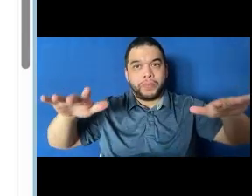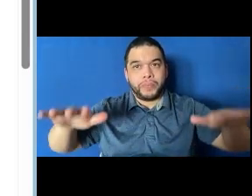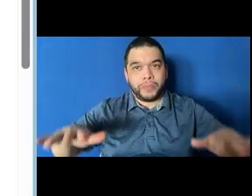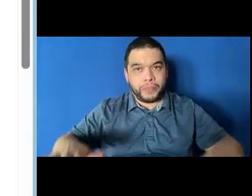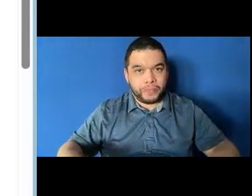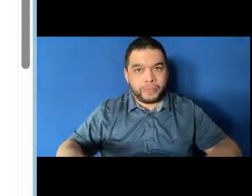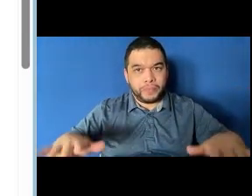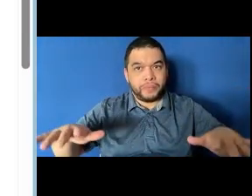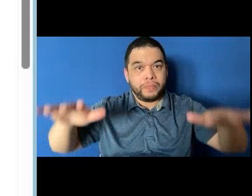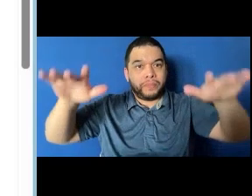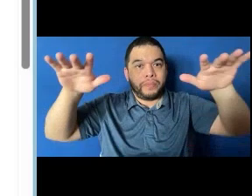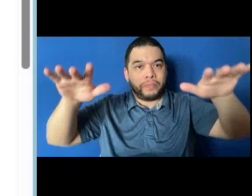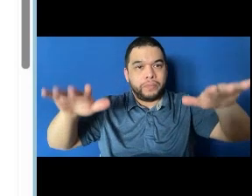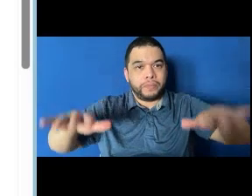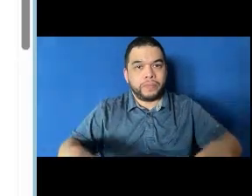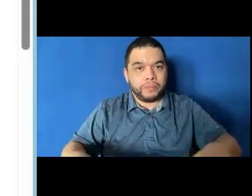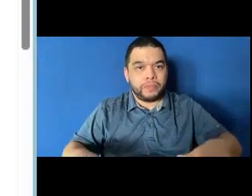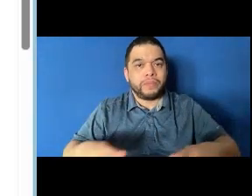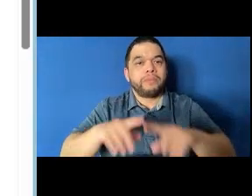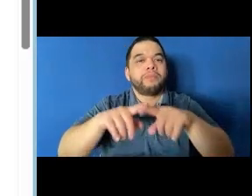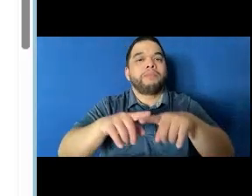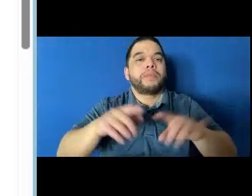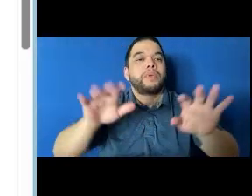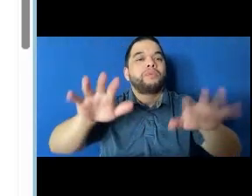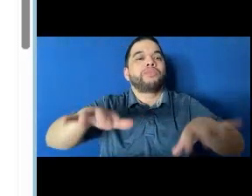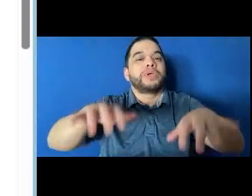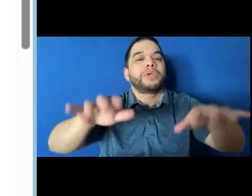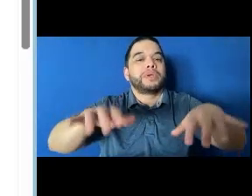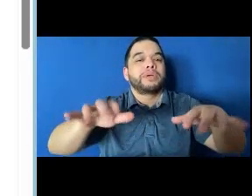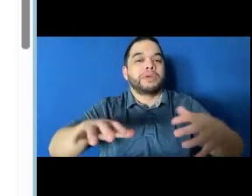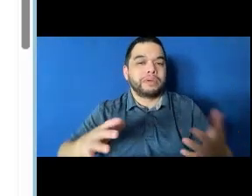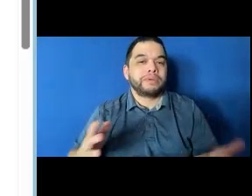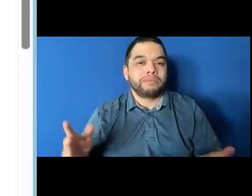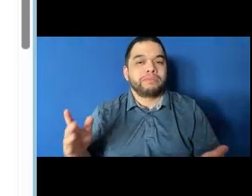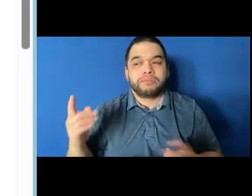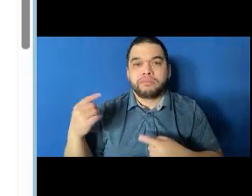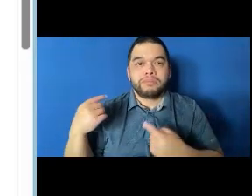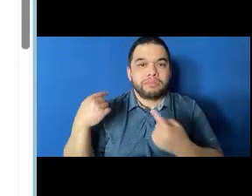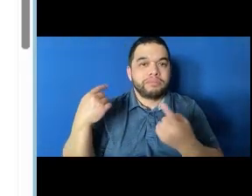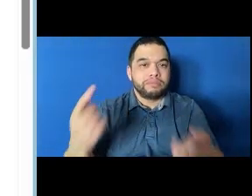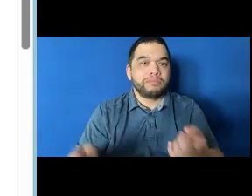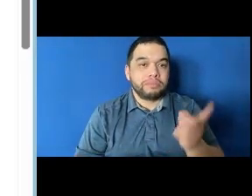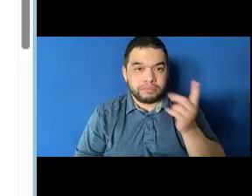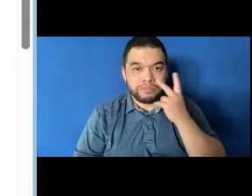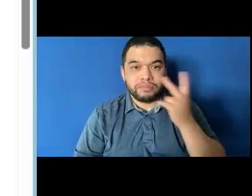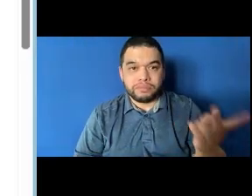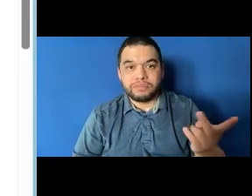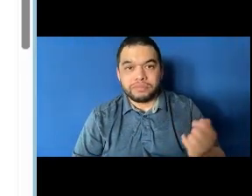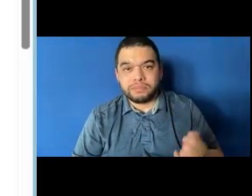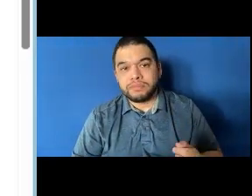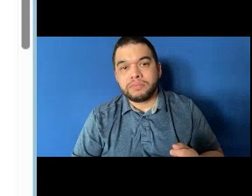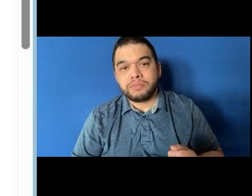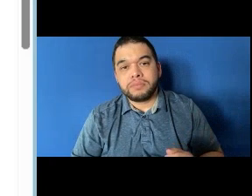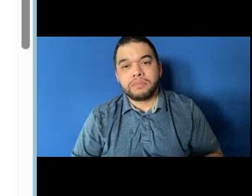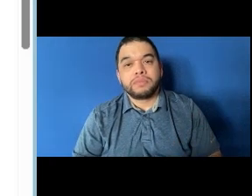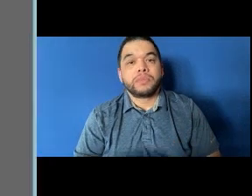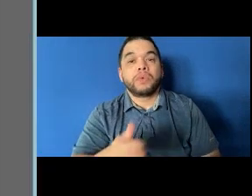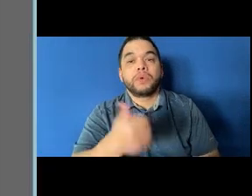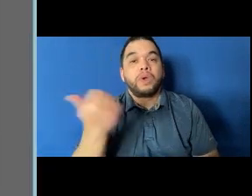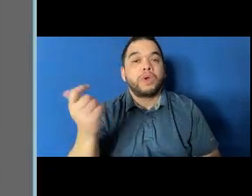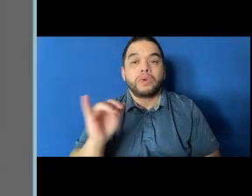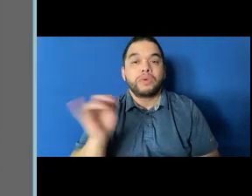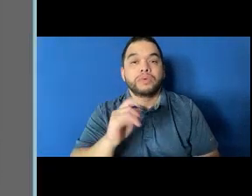lluvia que growing, hemos how the water que hemos level has tenido. gone increasing according to Técnicamente, or in nosotros también response to podemos the buscar levels la of guía rain that del we've had. Modelo We can Nacional